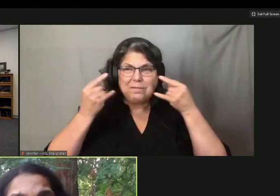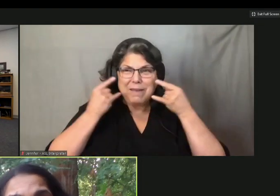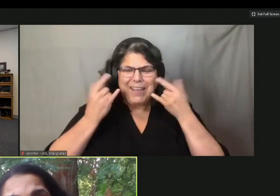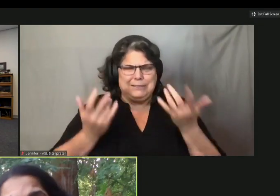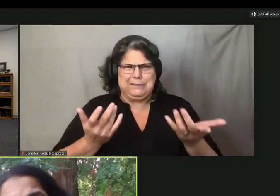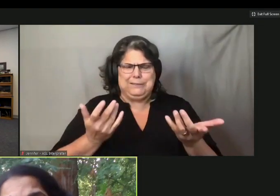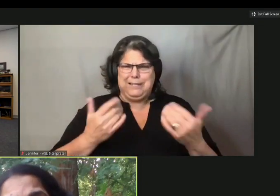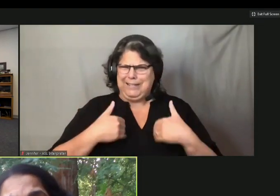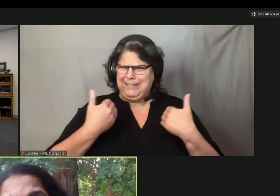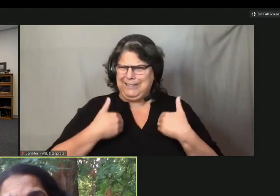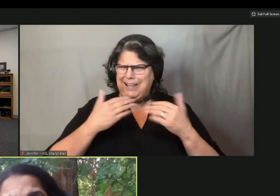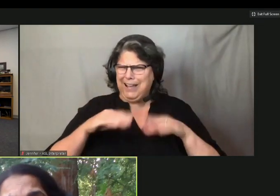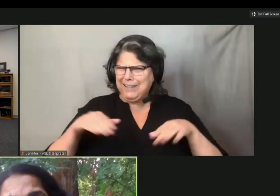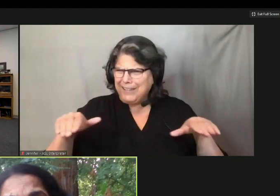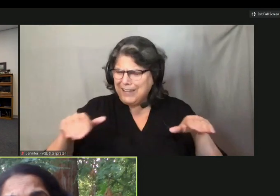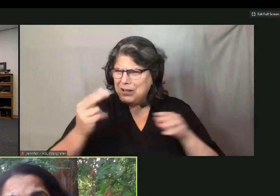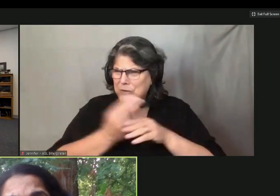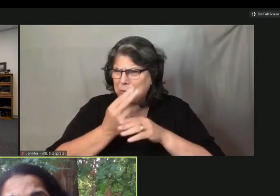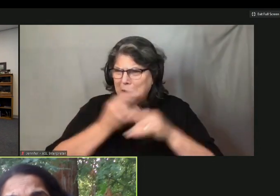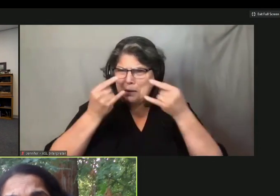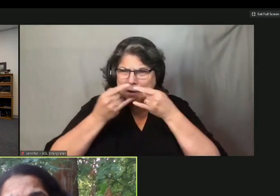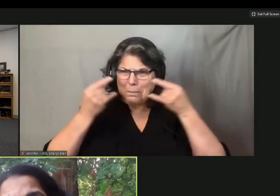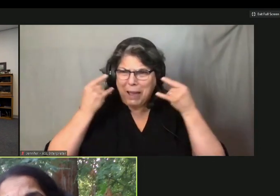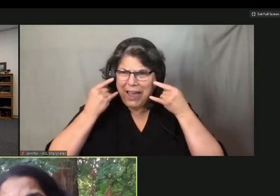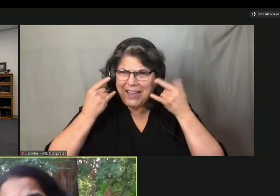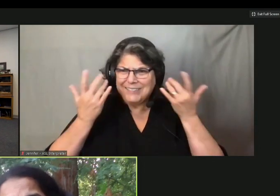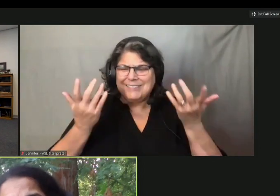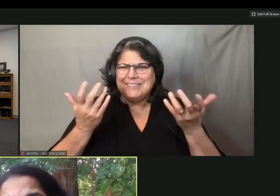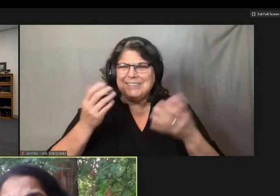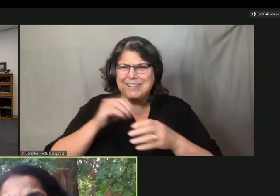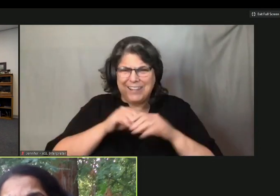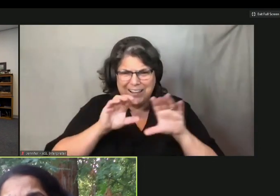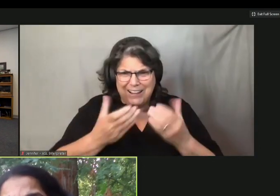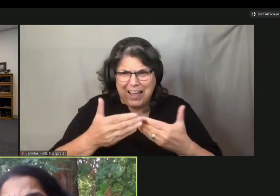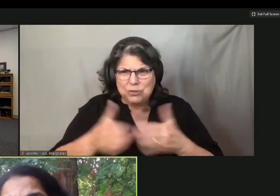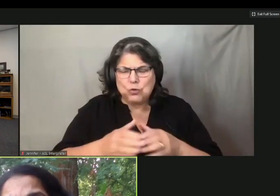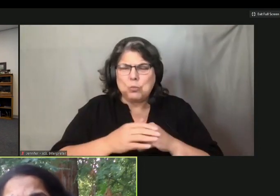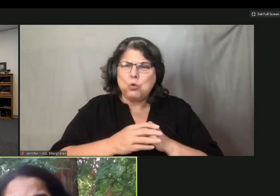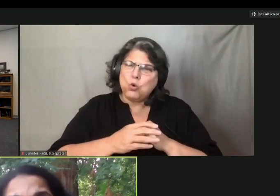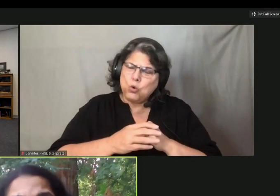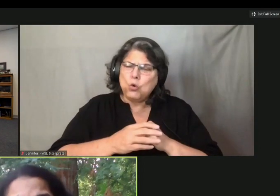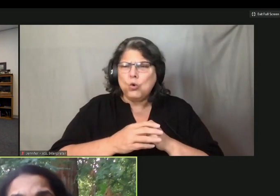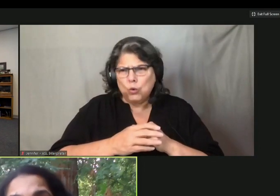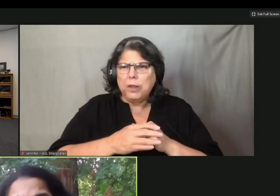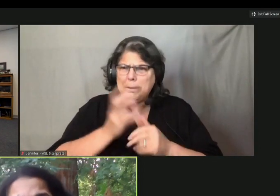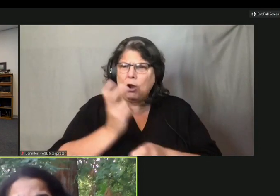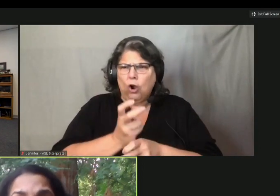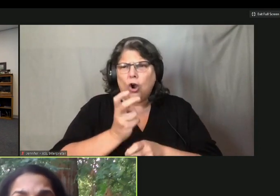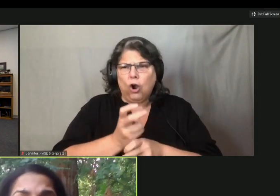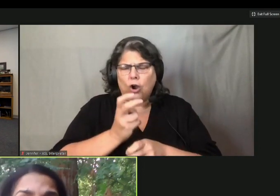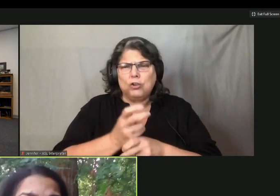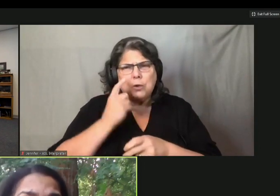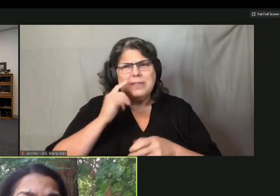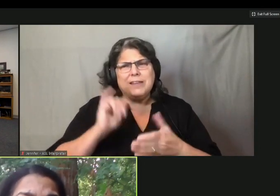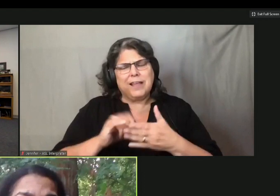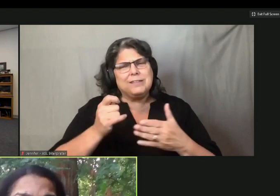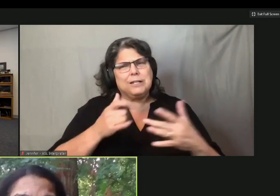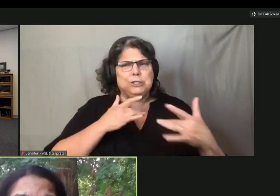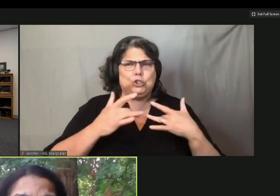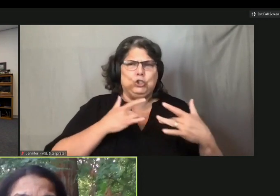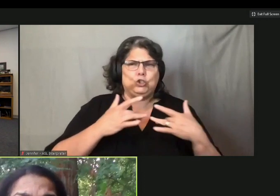kids in these settings. So I think that's where it gives us a little bit of pause, I think. I don't